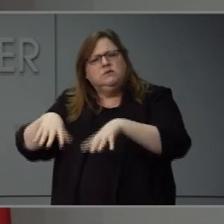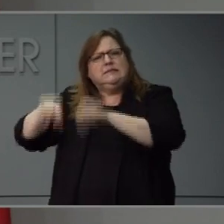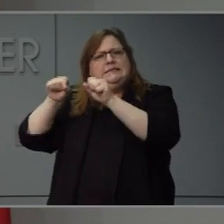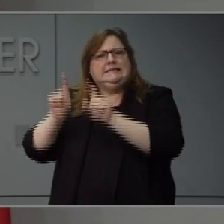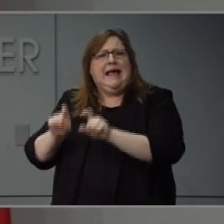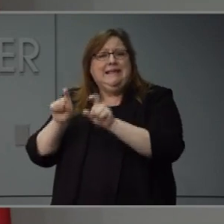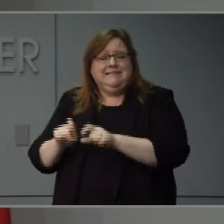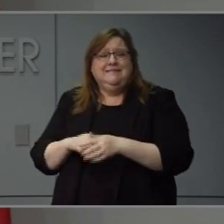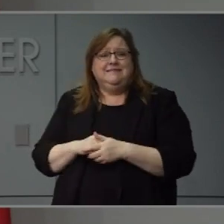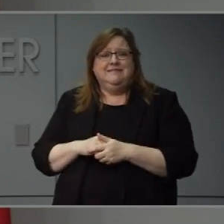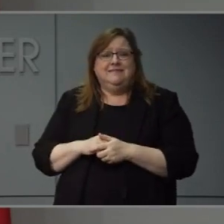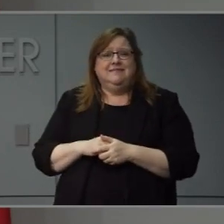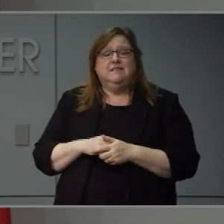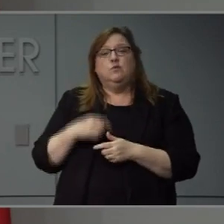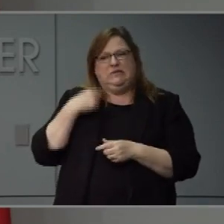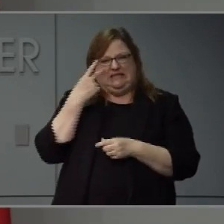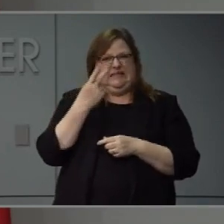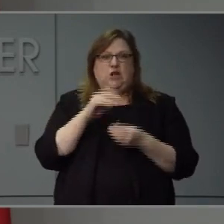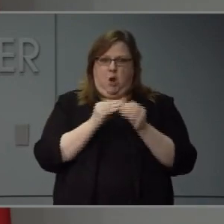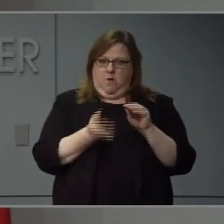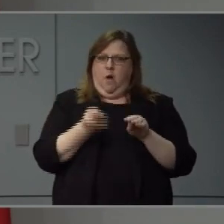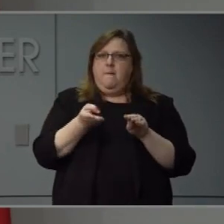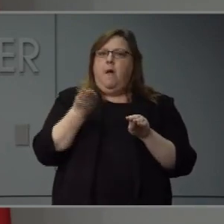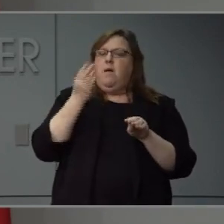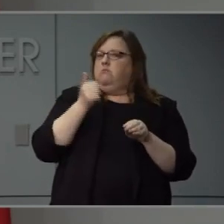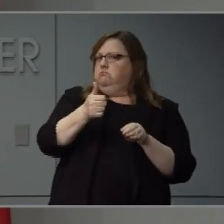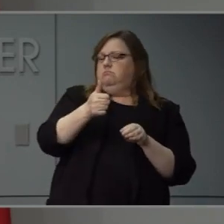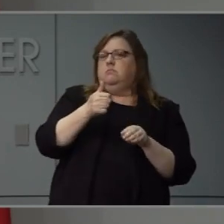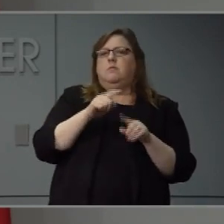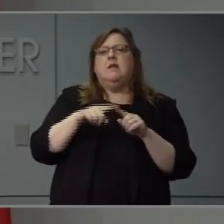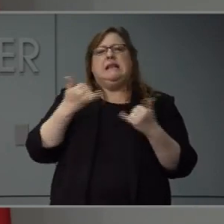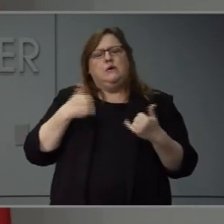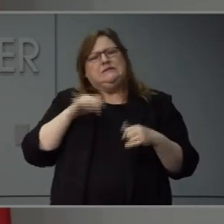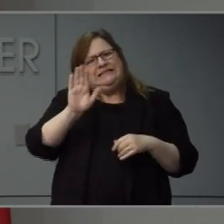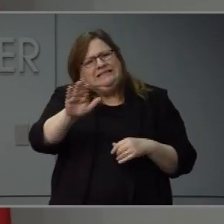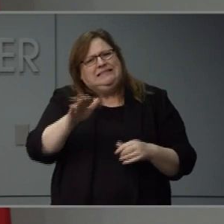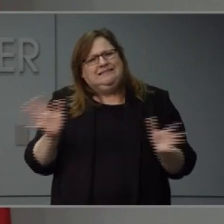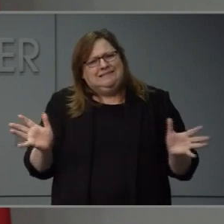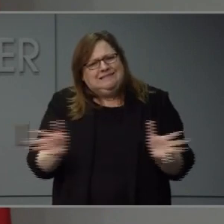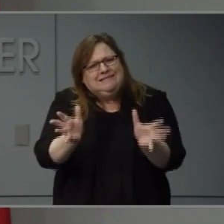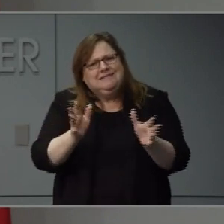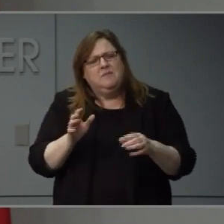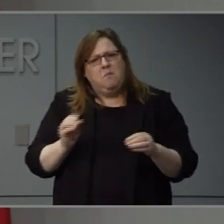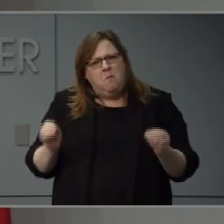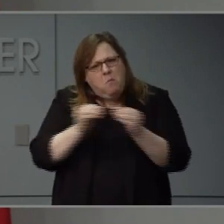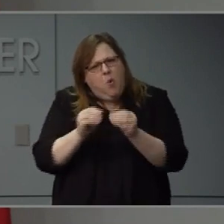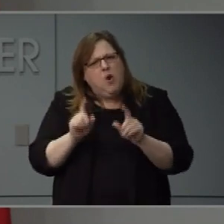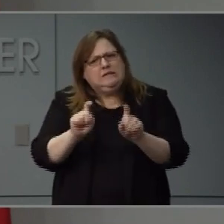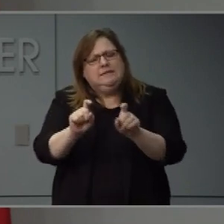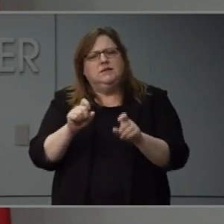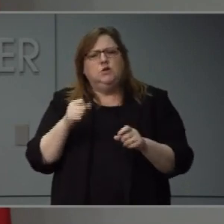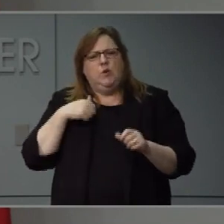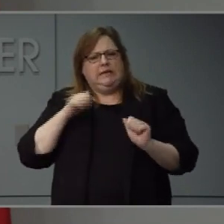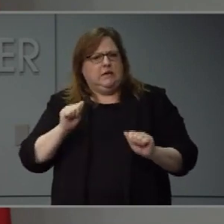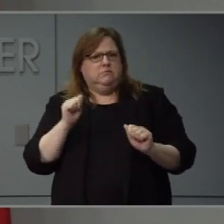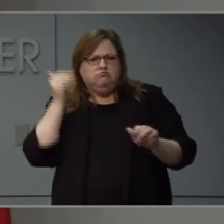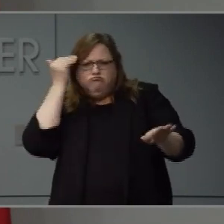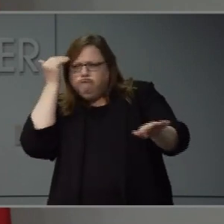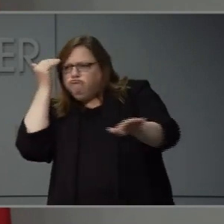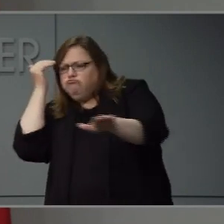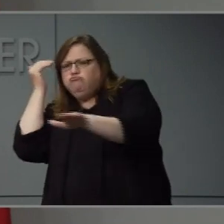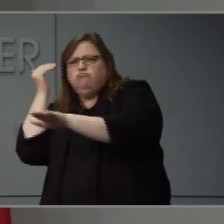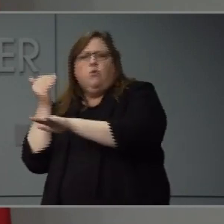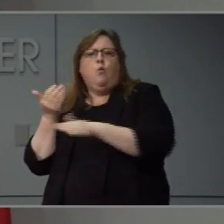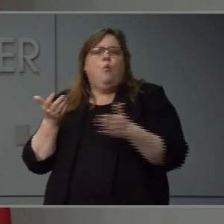been doing that, but I think this is signaling yet even another escalation of wanting to get to more testing, and particularly